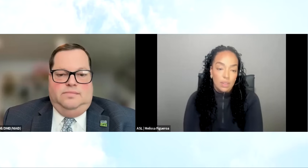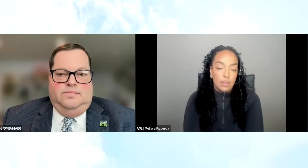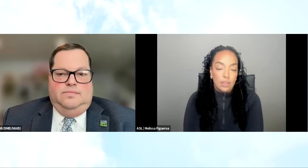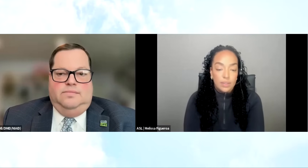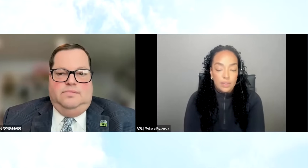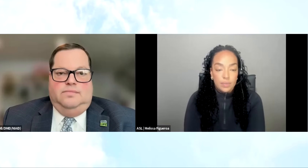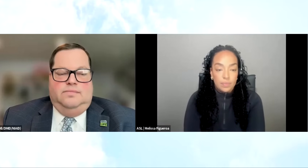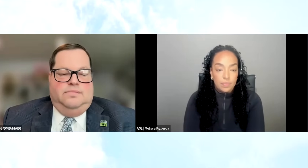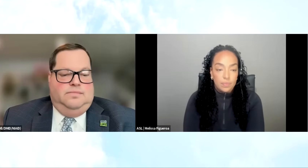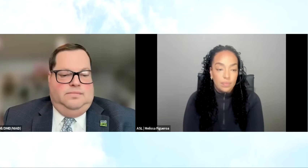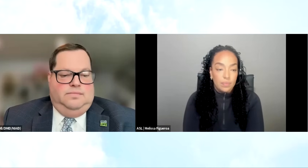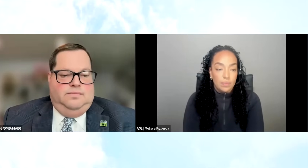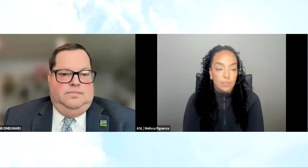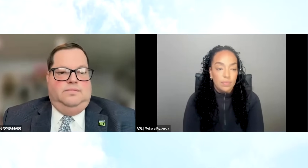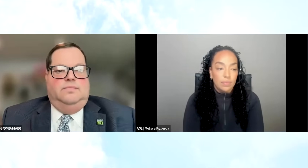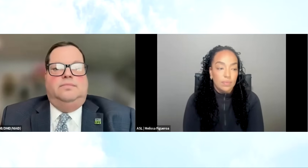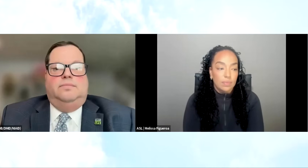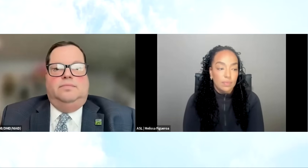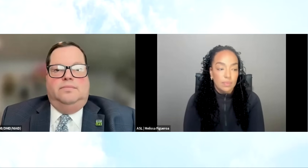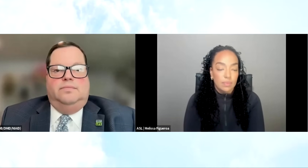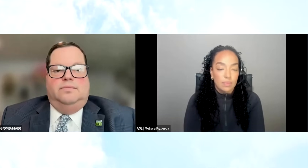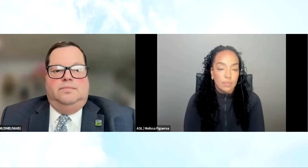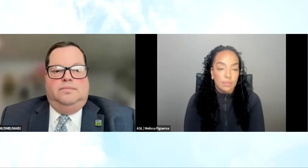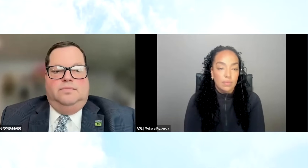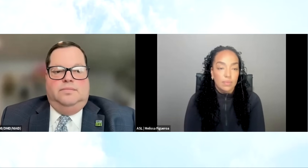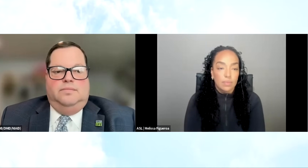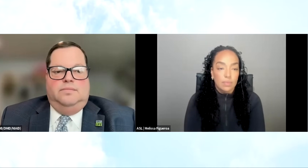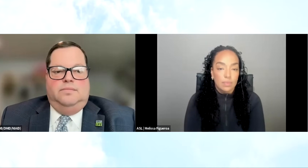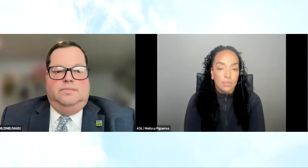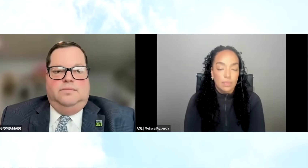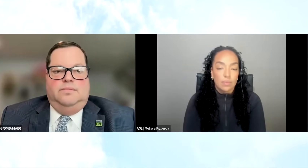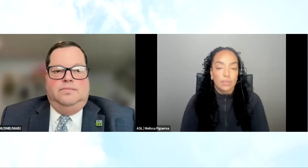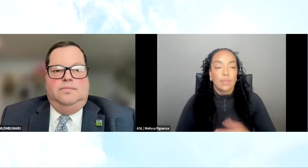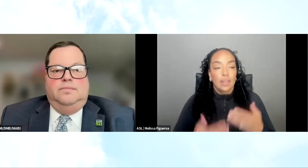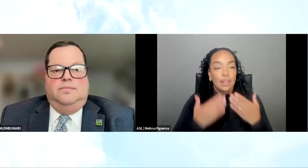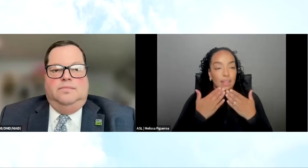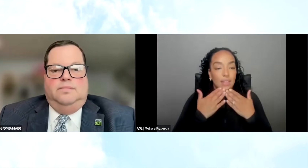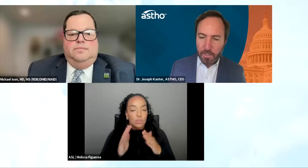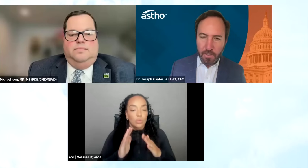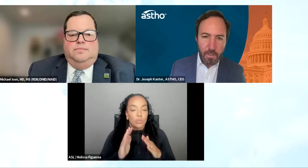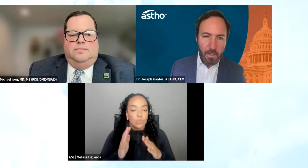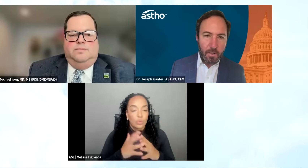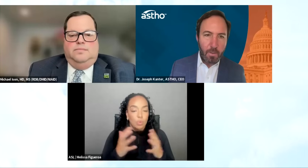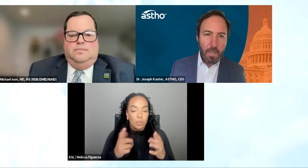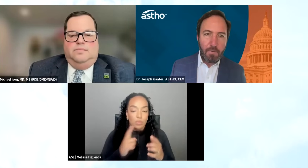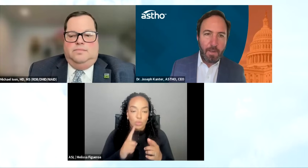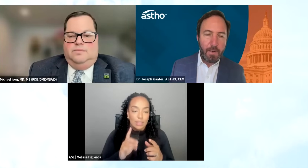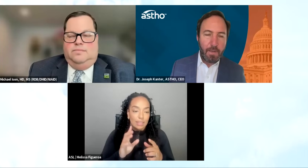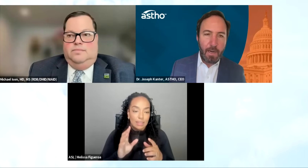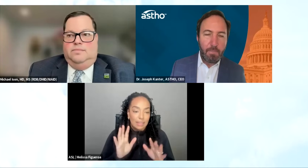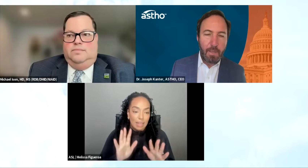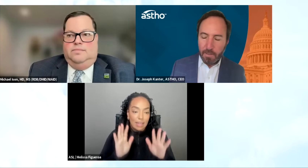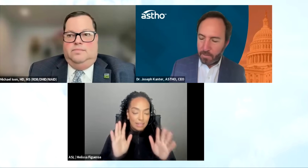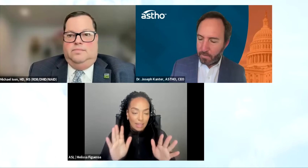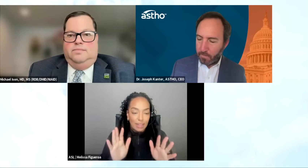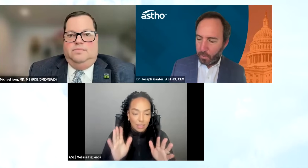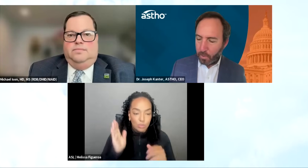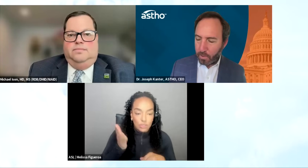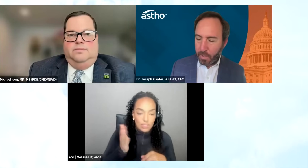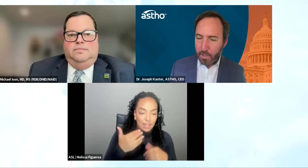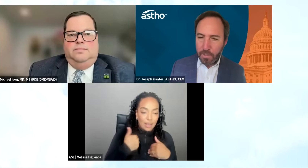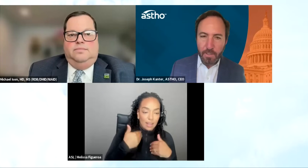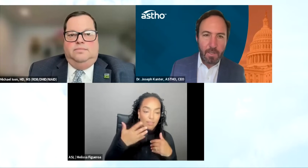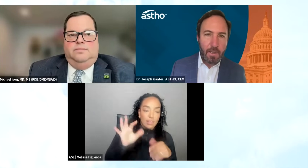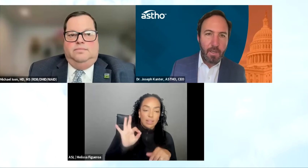Thank you so much, Dr. Eisen. Those were 2 excellent, succinct presentations. We have about 9 minutes